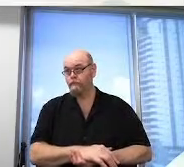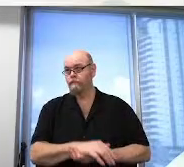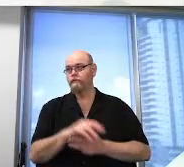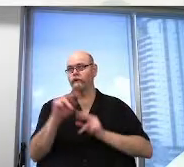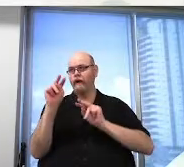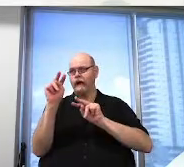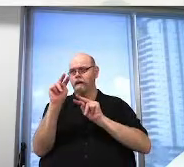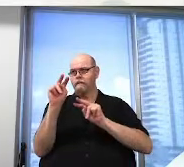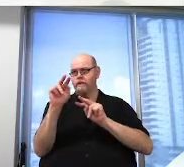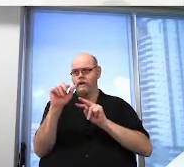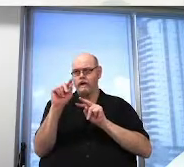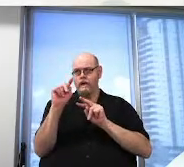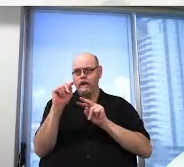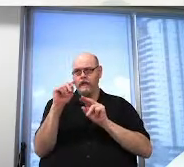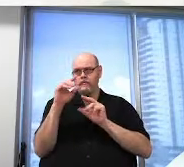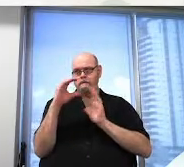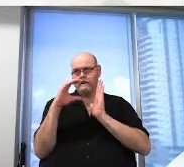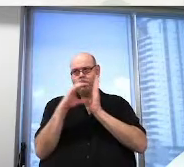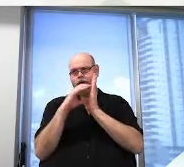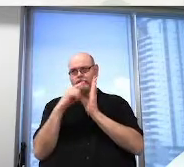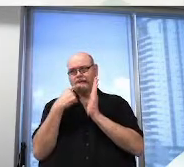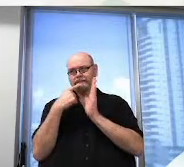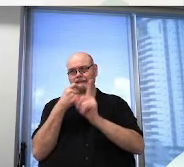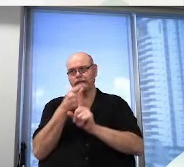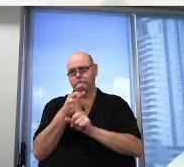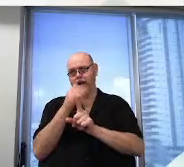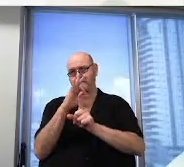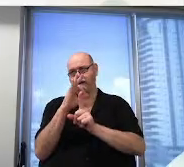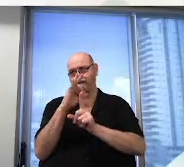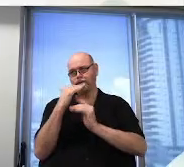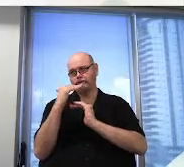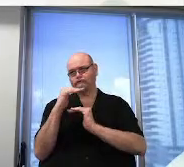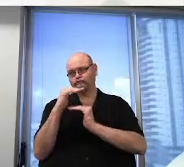at the paragraph that says impact of constrained budget.